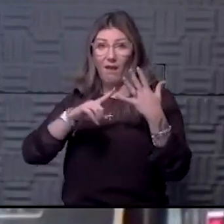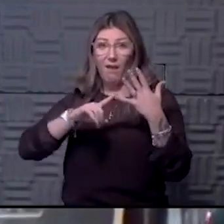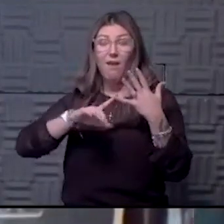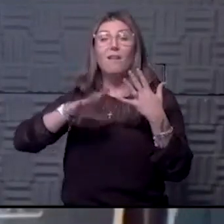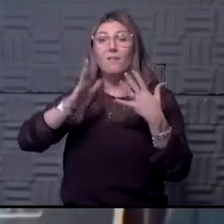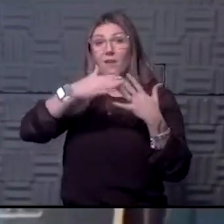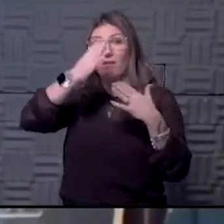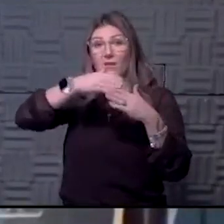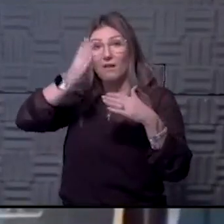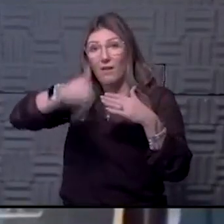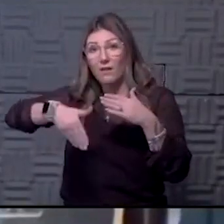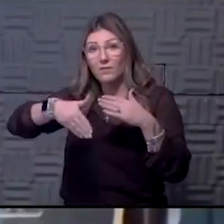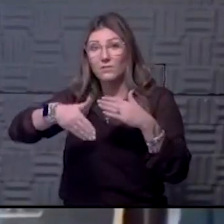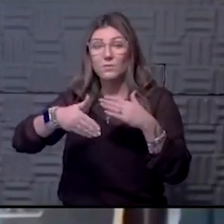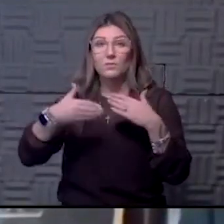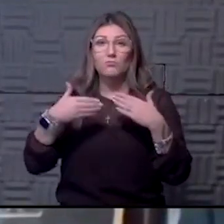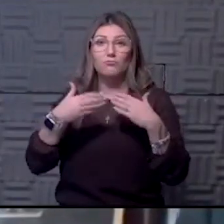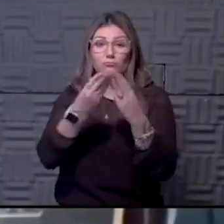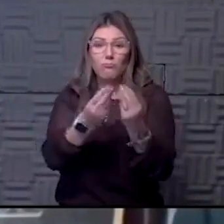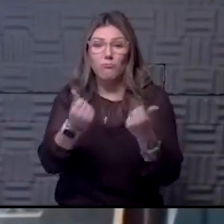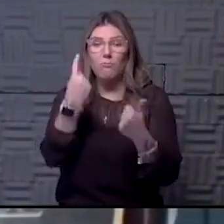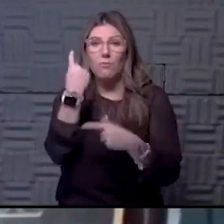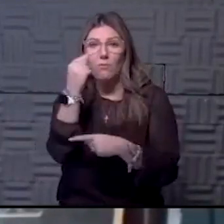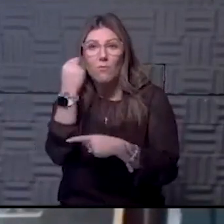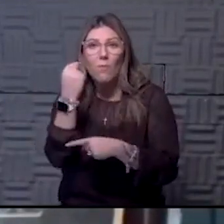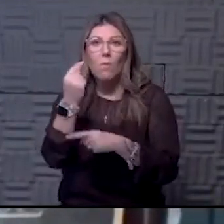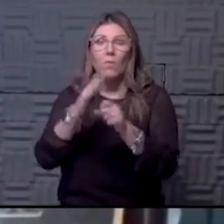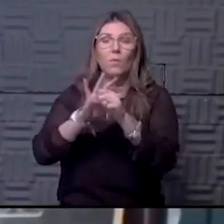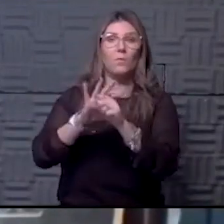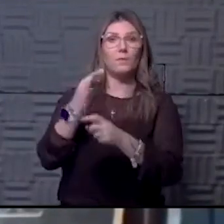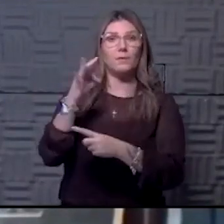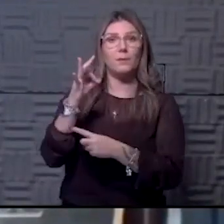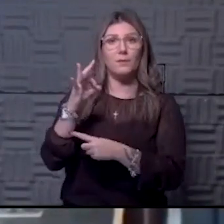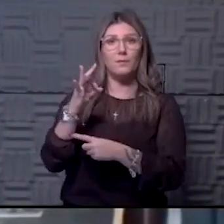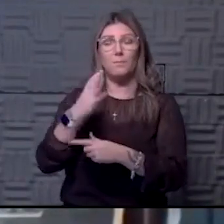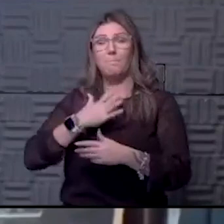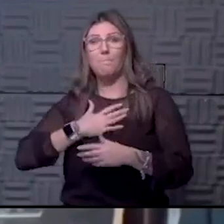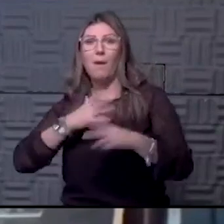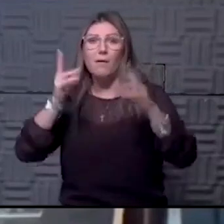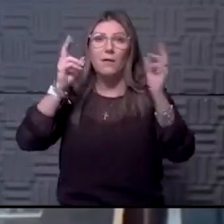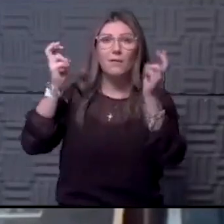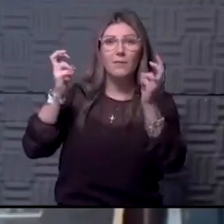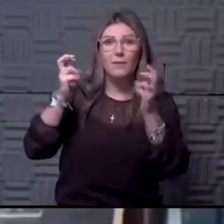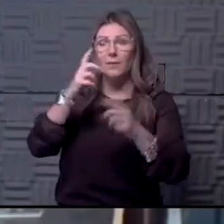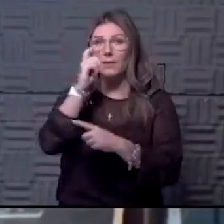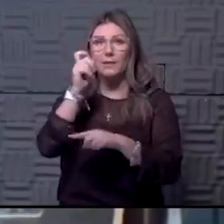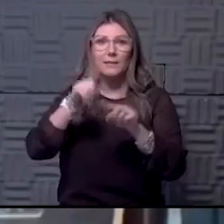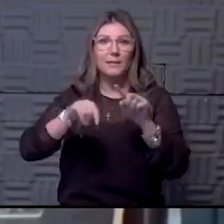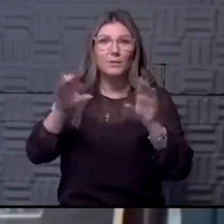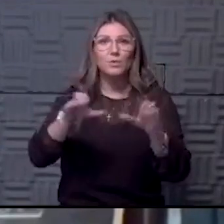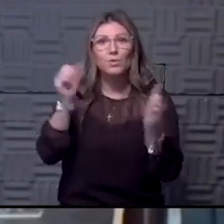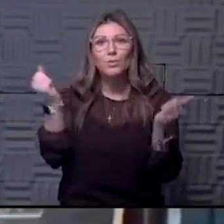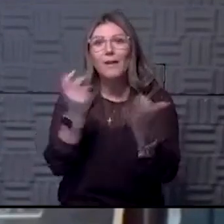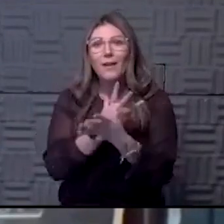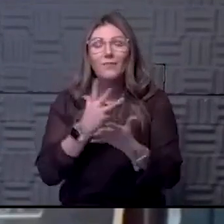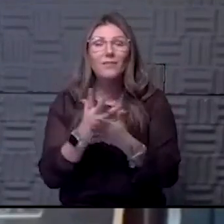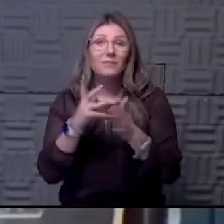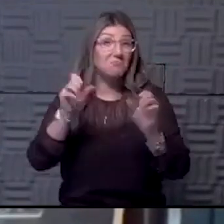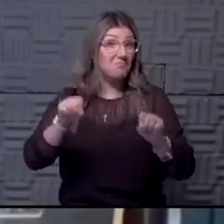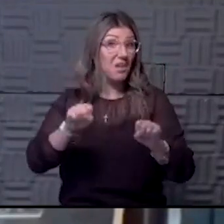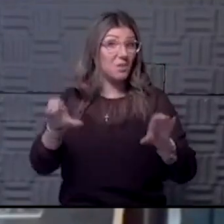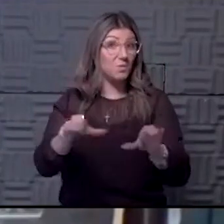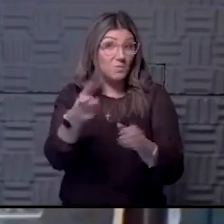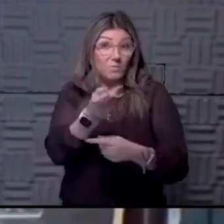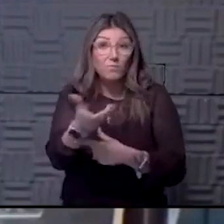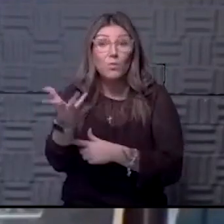relief for COVID-19. It's one of my themes here, because just because we can't do everything we can do some things. And